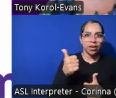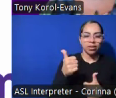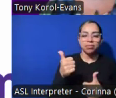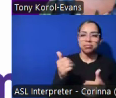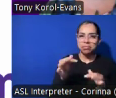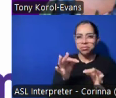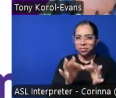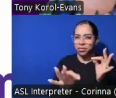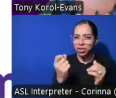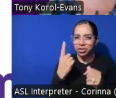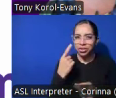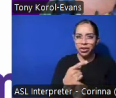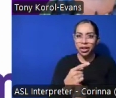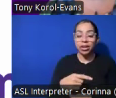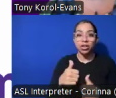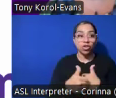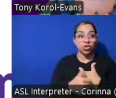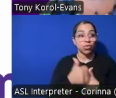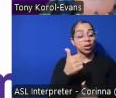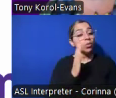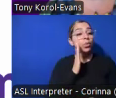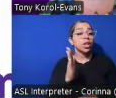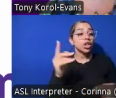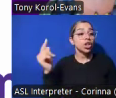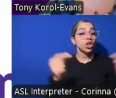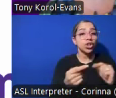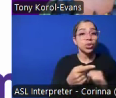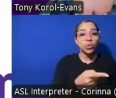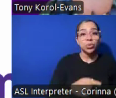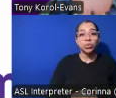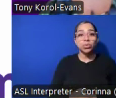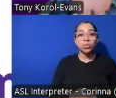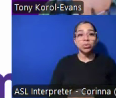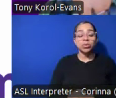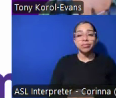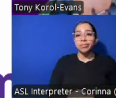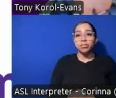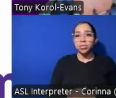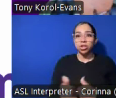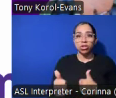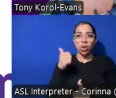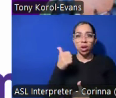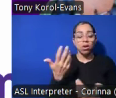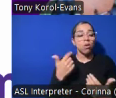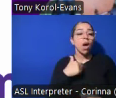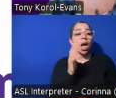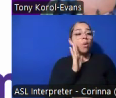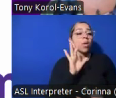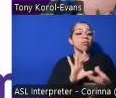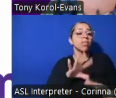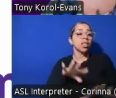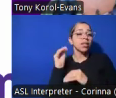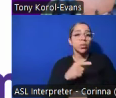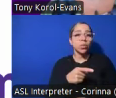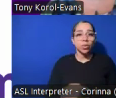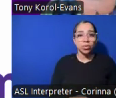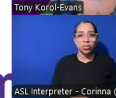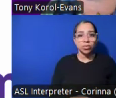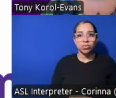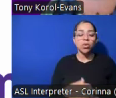right? Threatening to hurt the person, threatening to leave them, threatening to